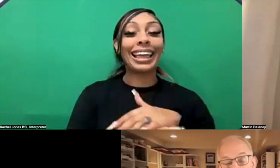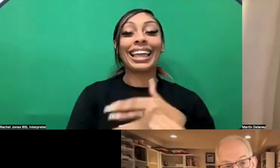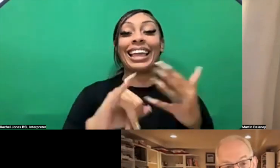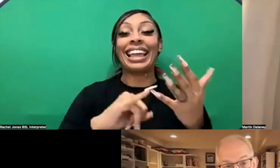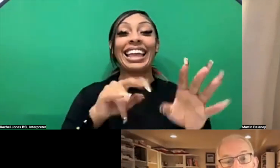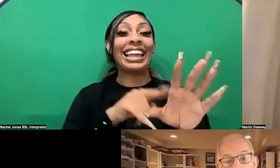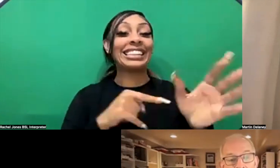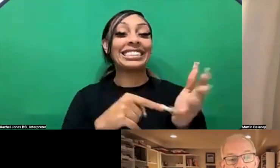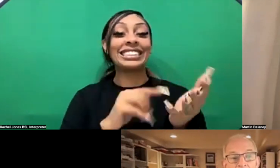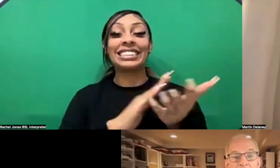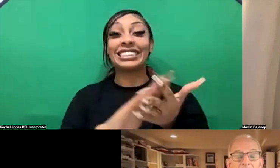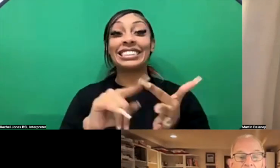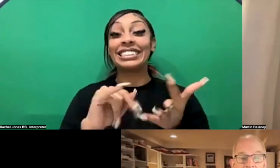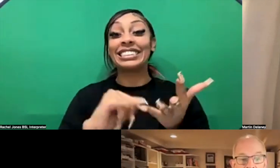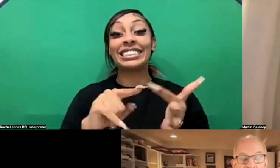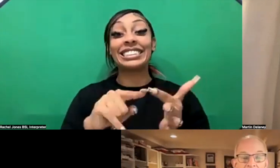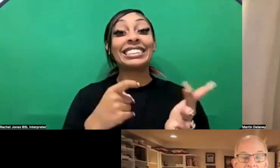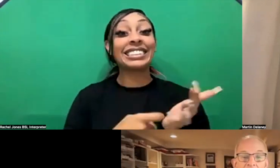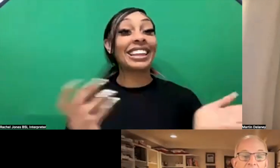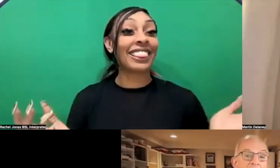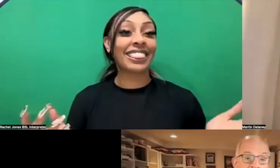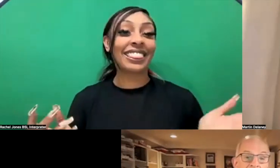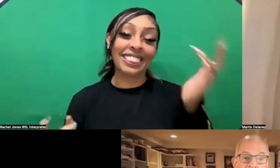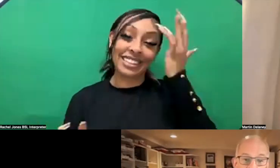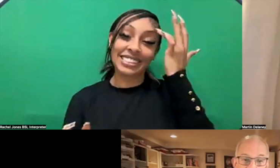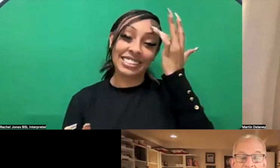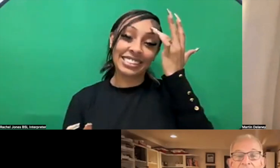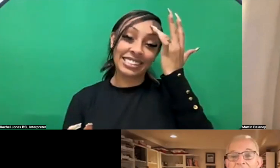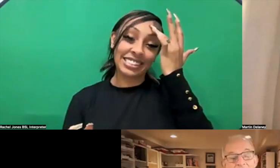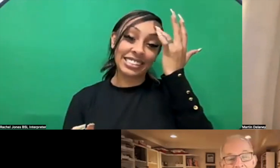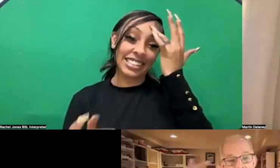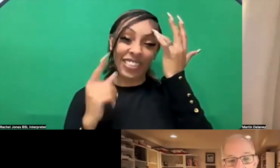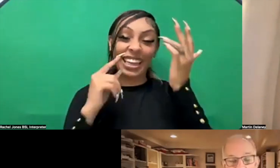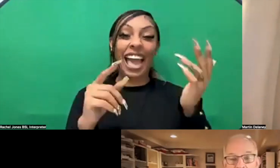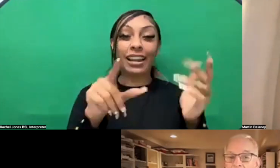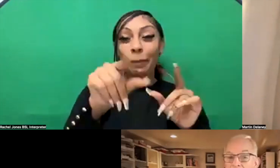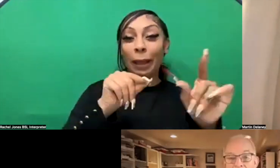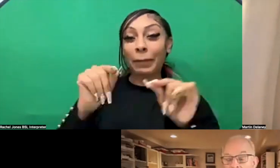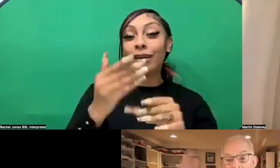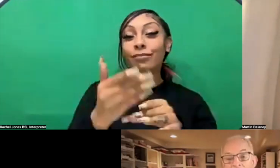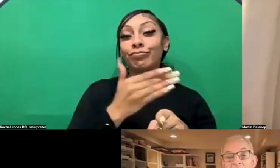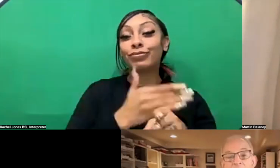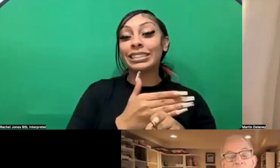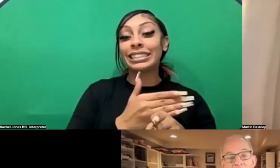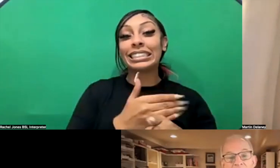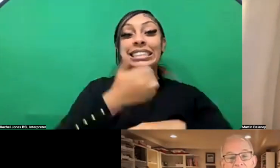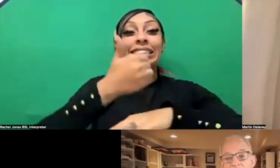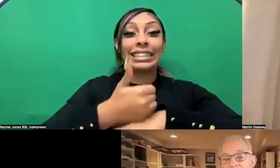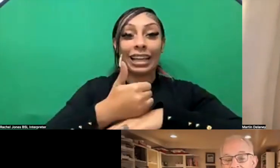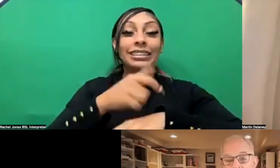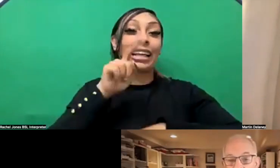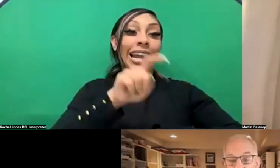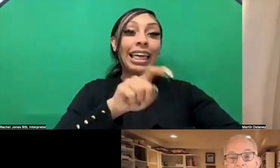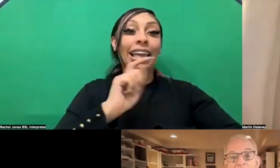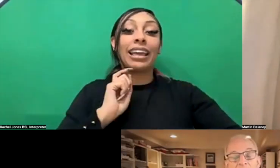didn't really have to know all that much about synthesizers. They could just select a preset that sounded a certain way, and there were 200 presets. You could